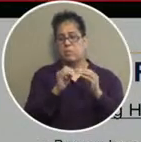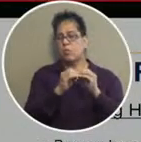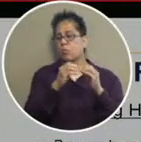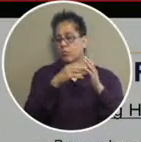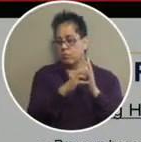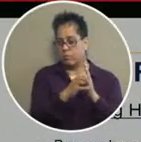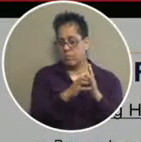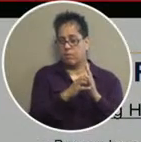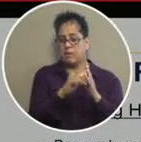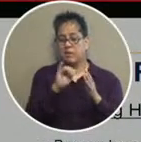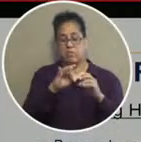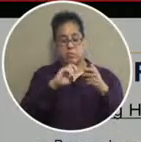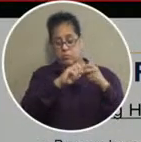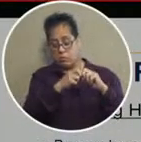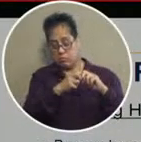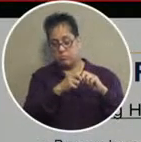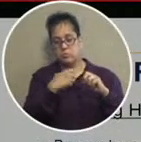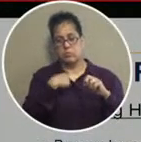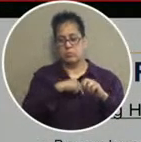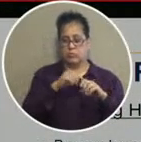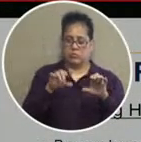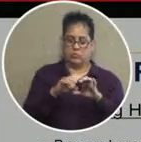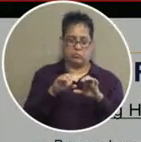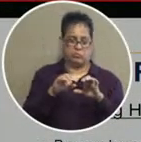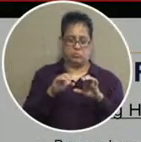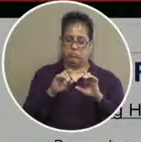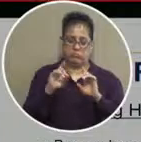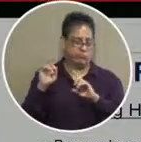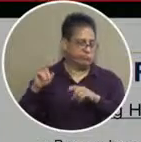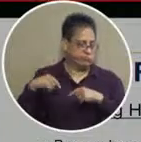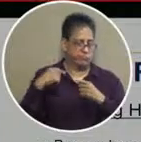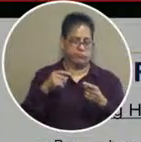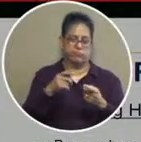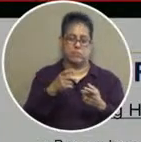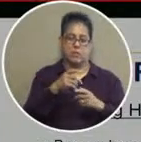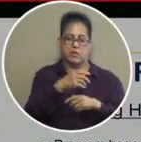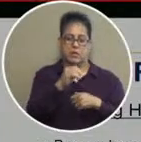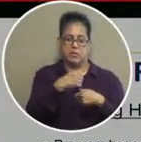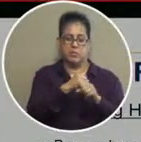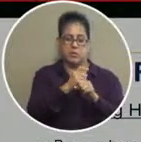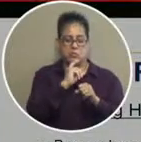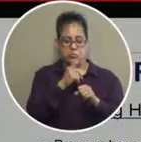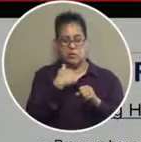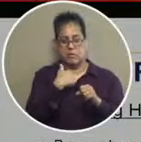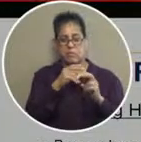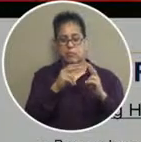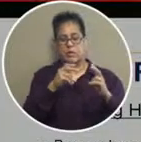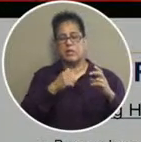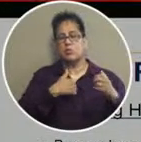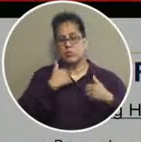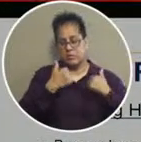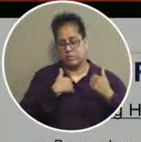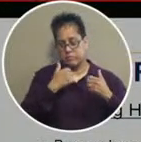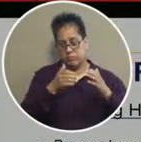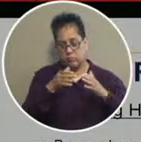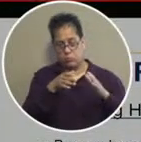are issues, that we do exactly what we've done, which is taking a very aggressive approach to taking